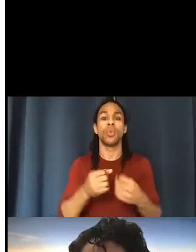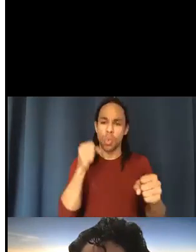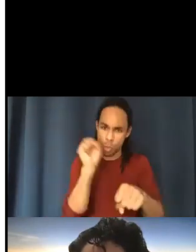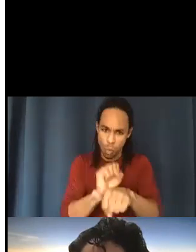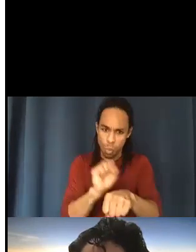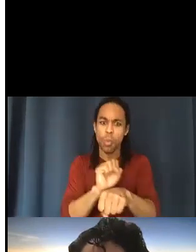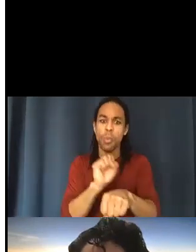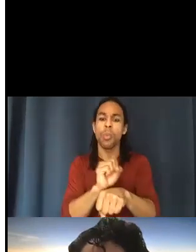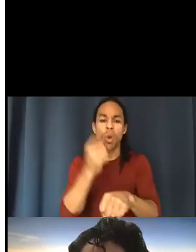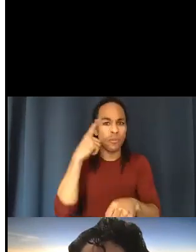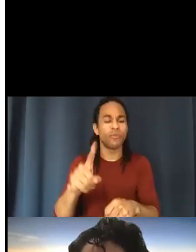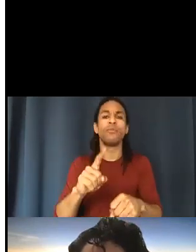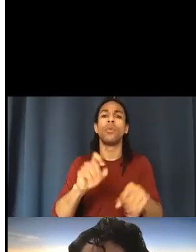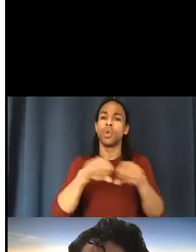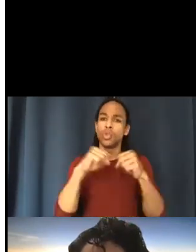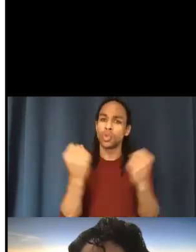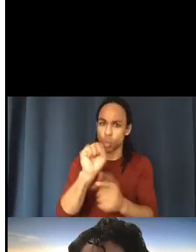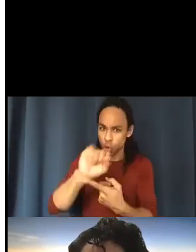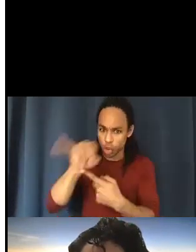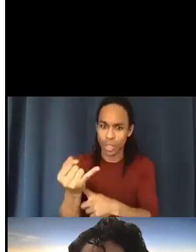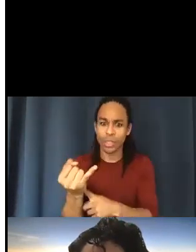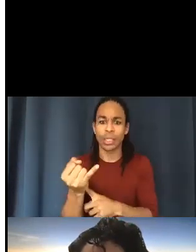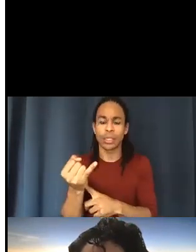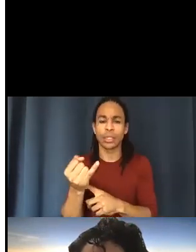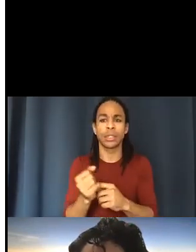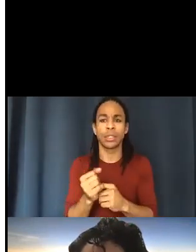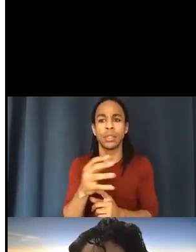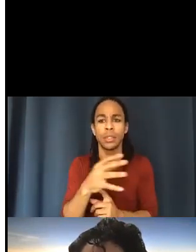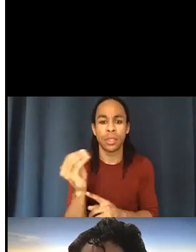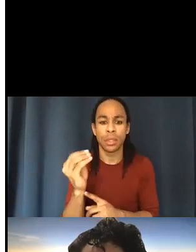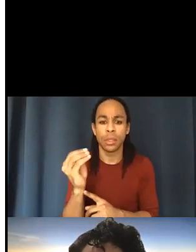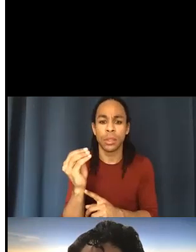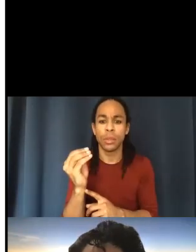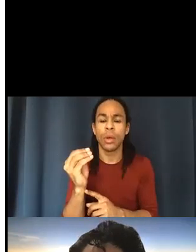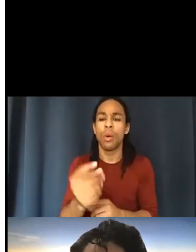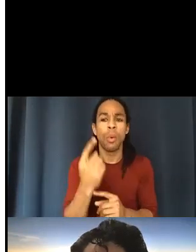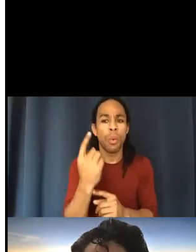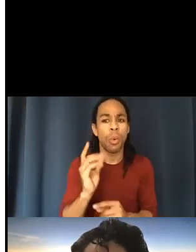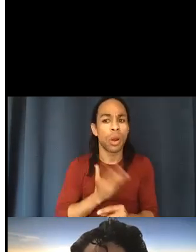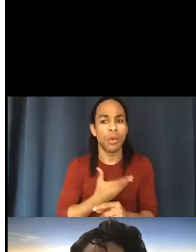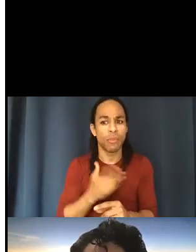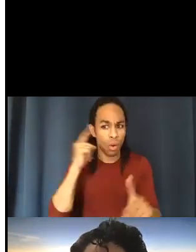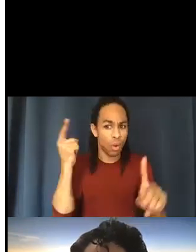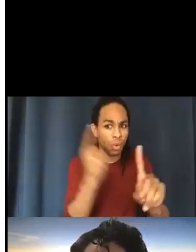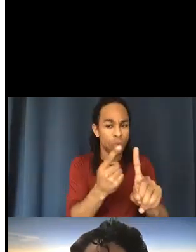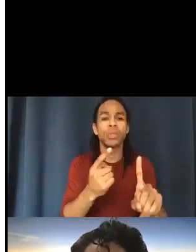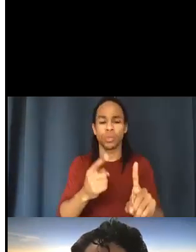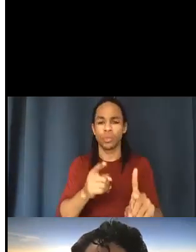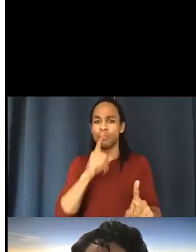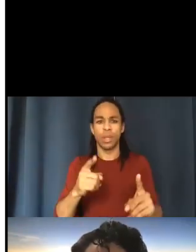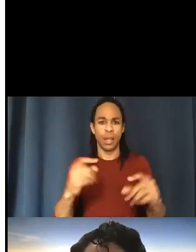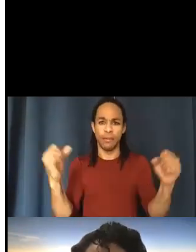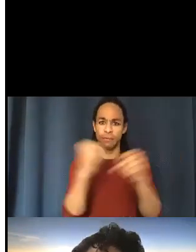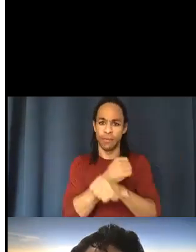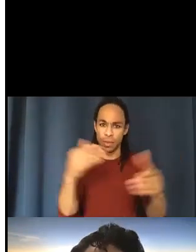equity through social medicine education. And one of our main campaigns is the Campaign Against Racism, which seeks to